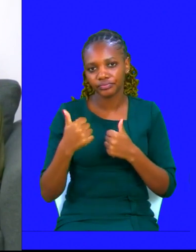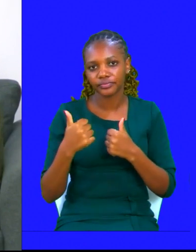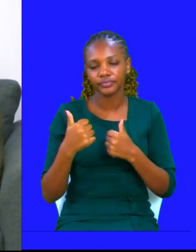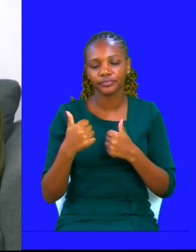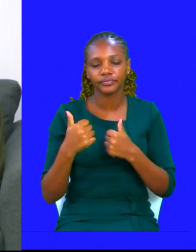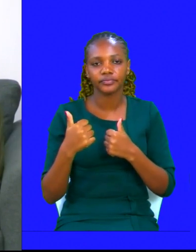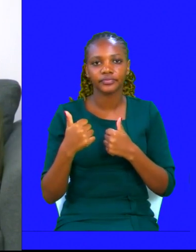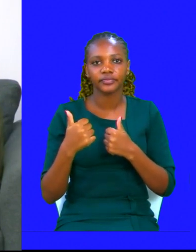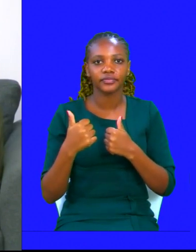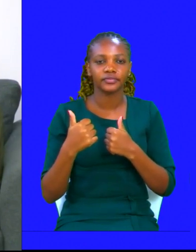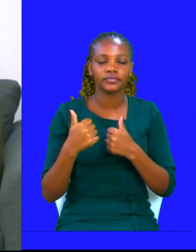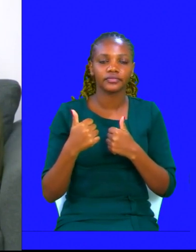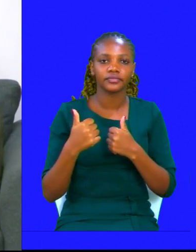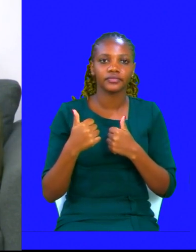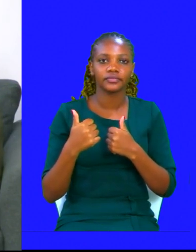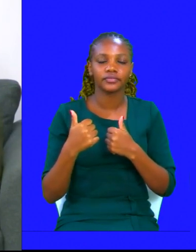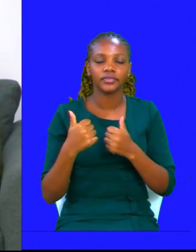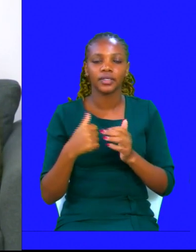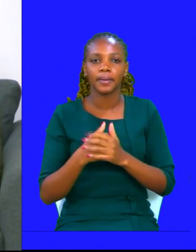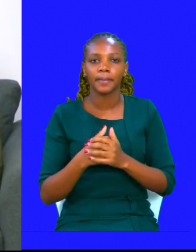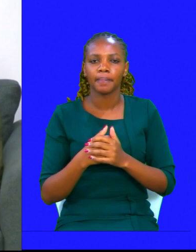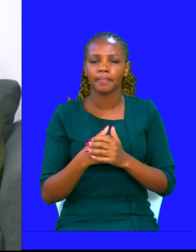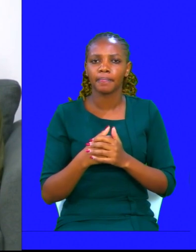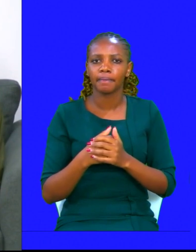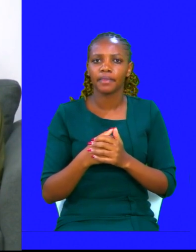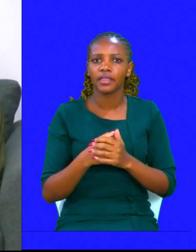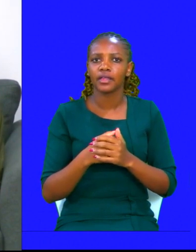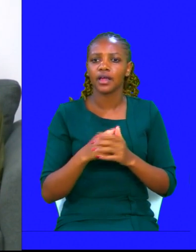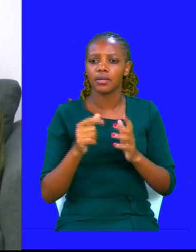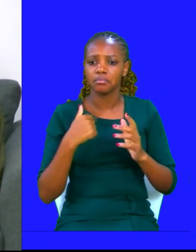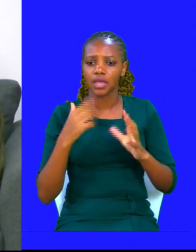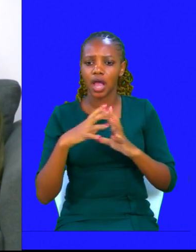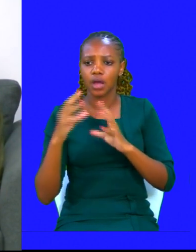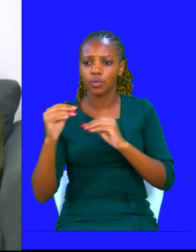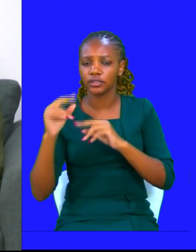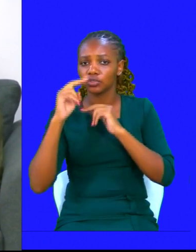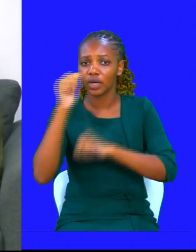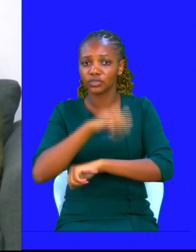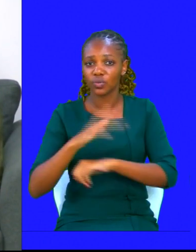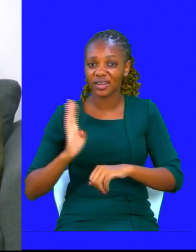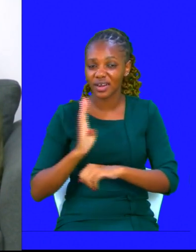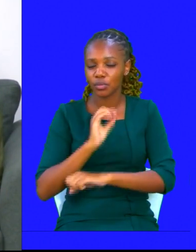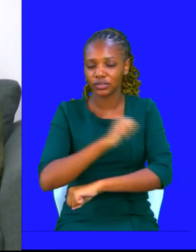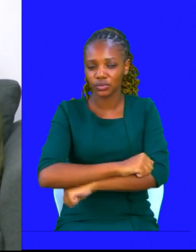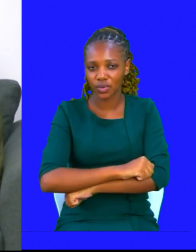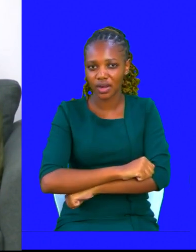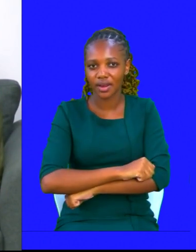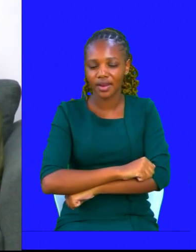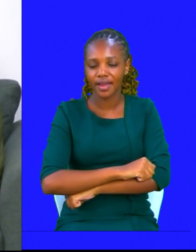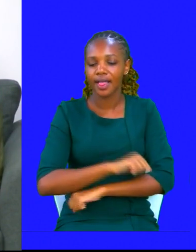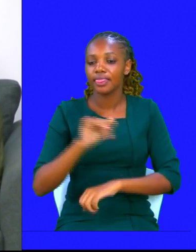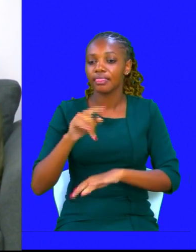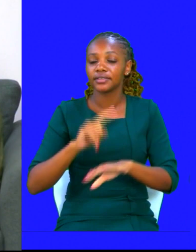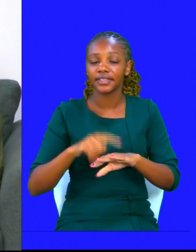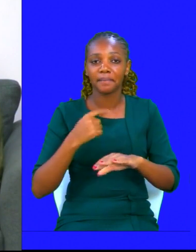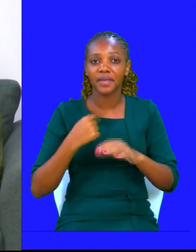class 4, then I stayed until class 8. I went to high school in boarding school. At this point, by the time I was getting to